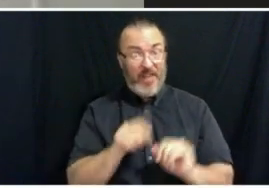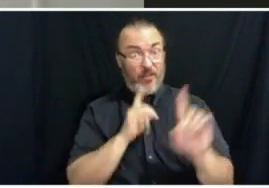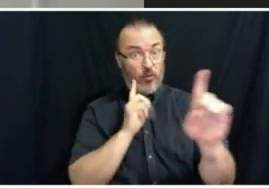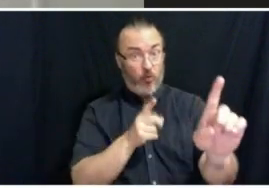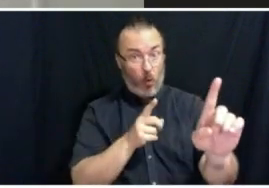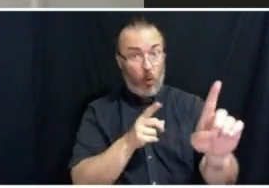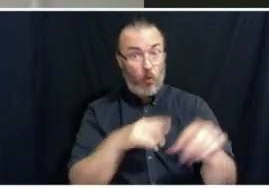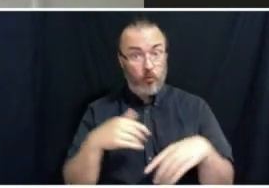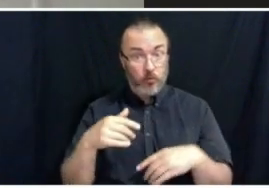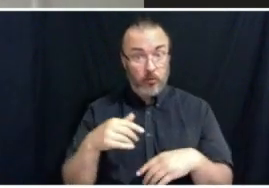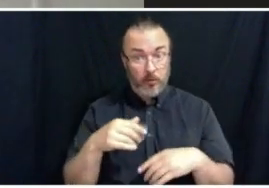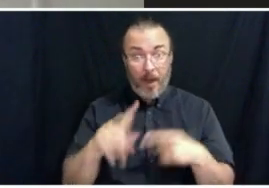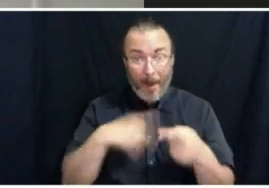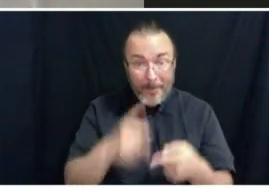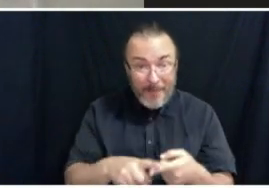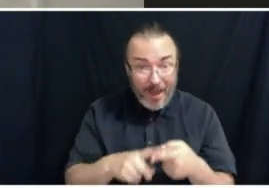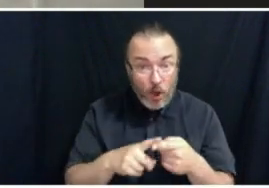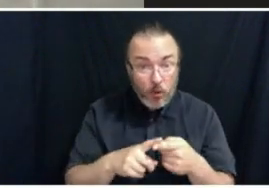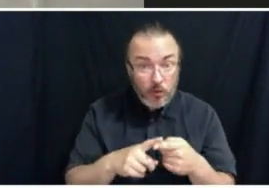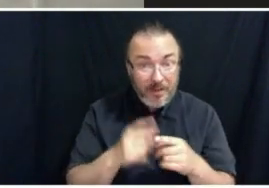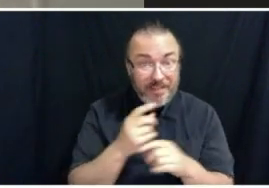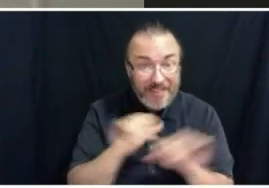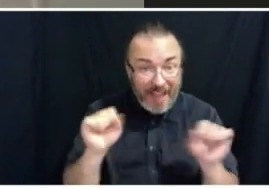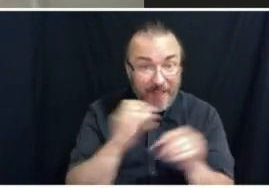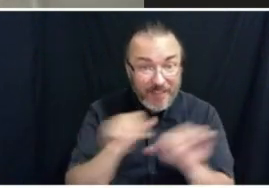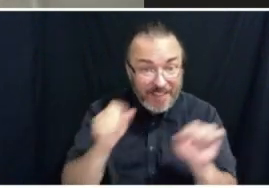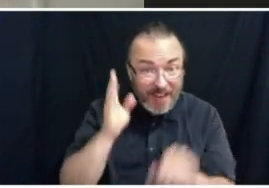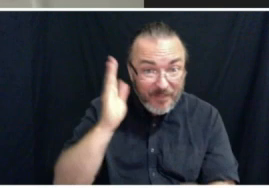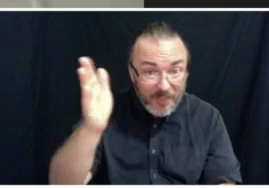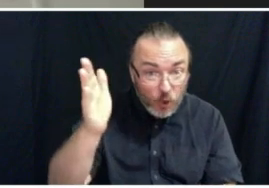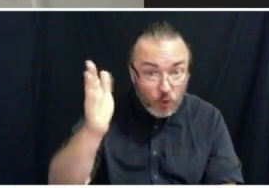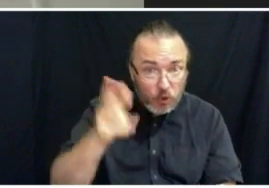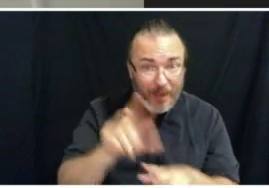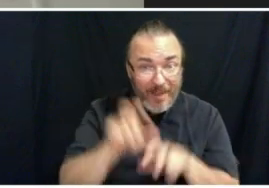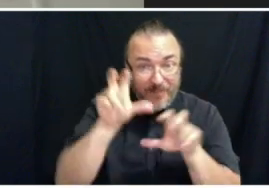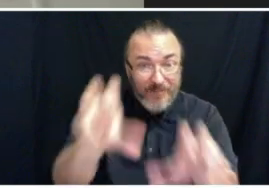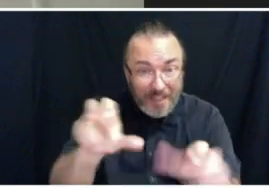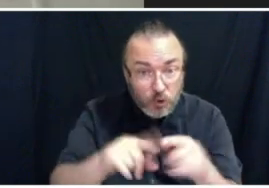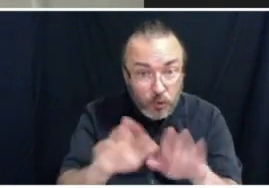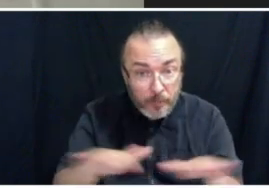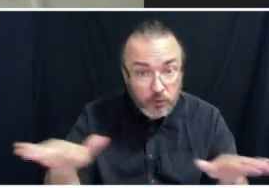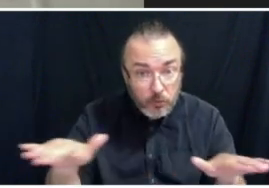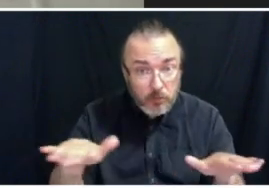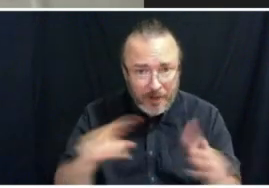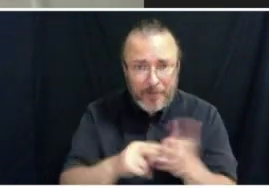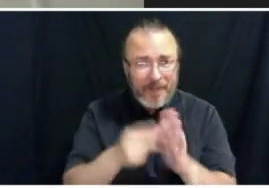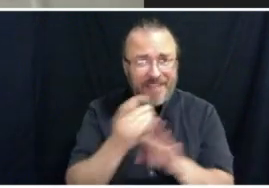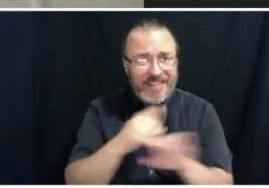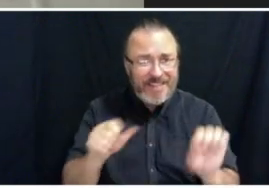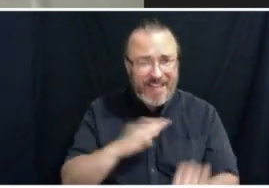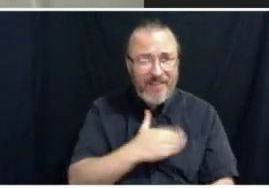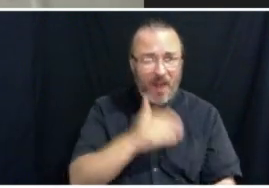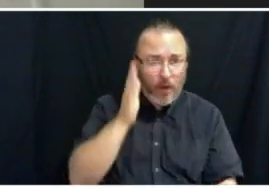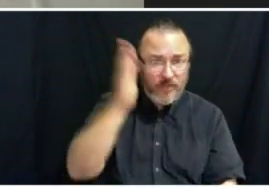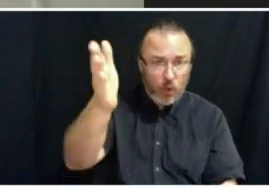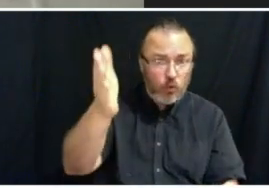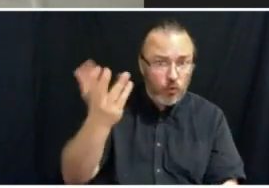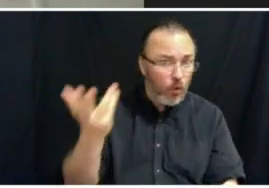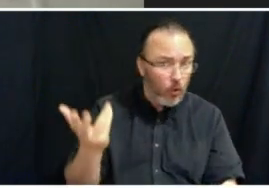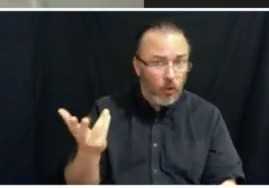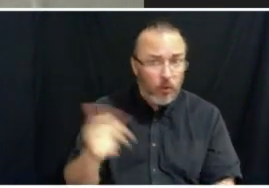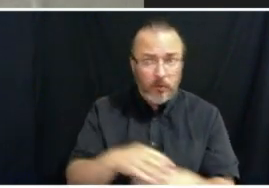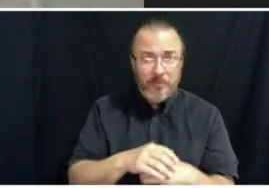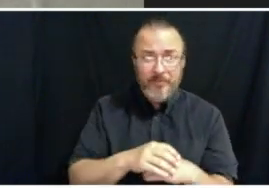about save our future, I mean, investing in our children is about saving our future, right? And unfortunately, I don't think